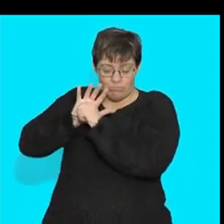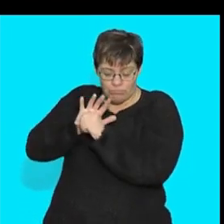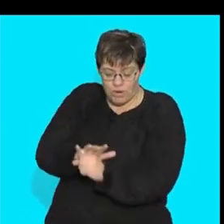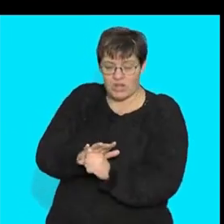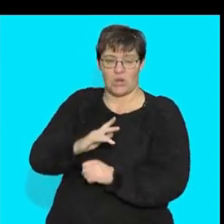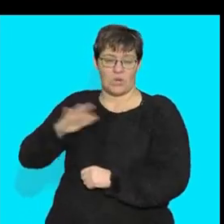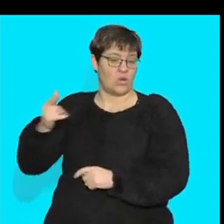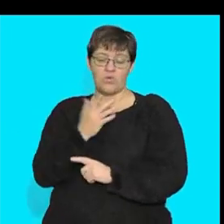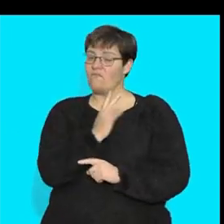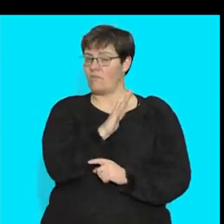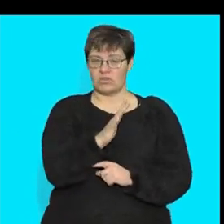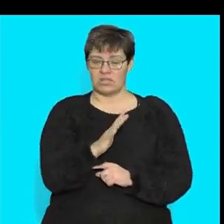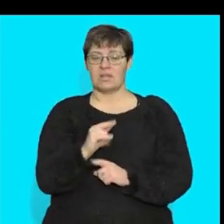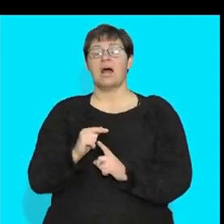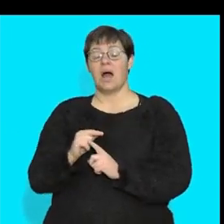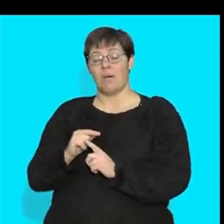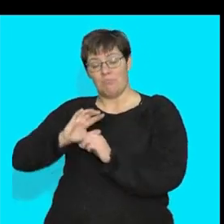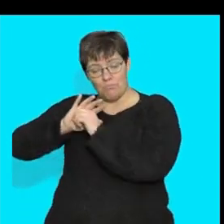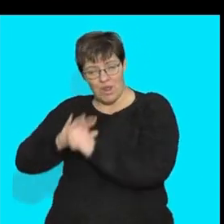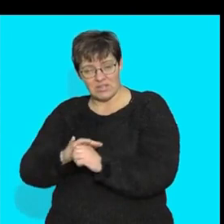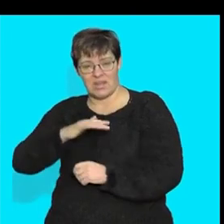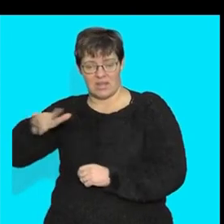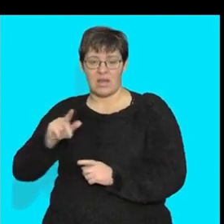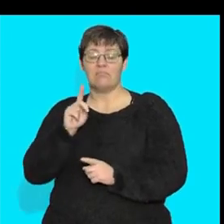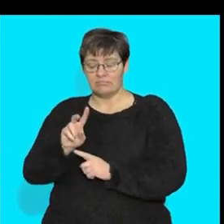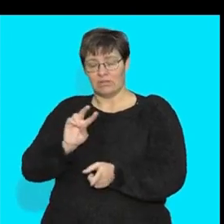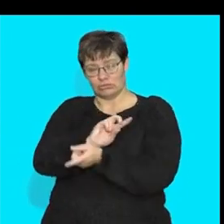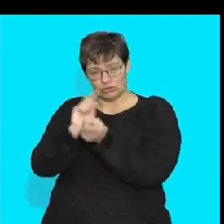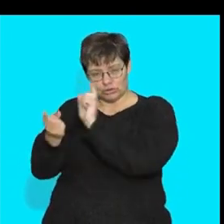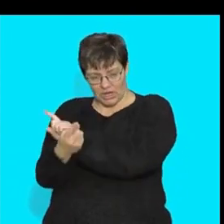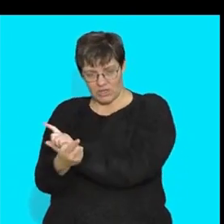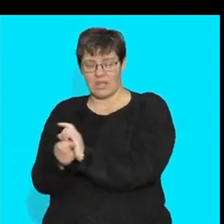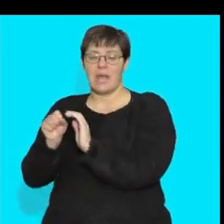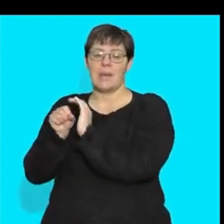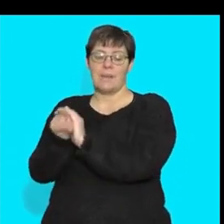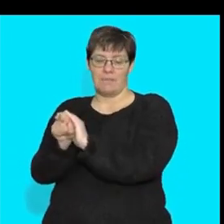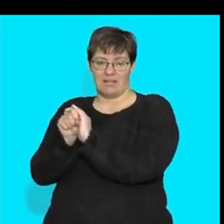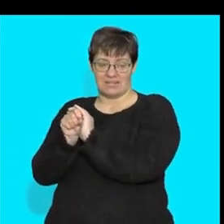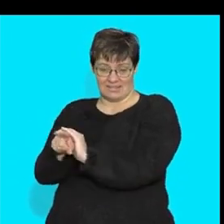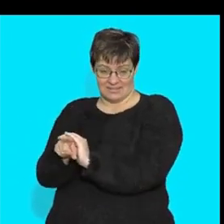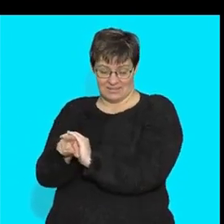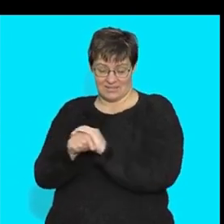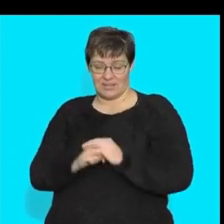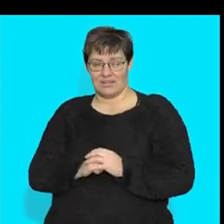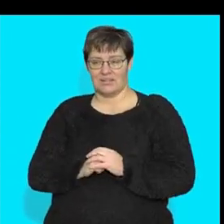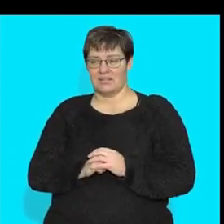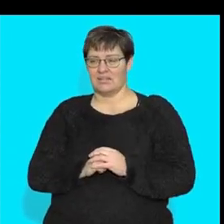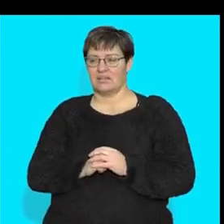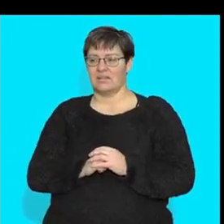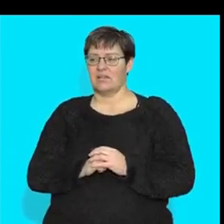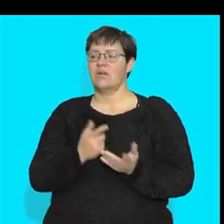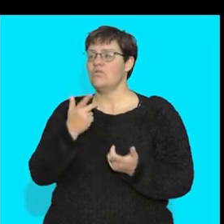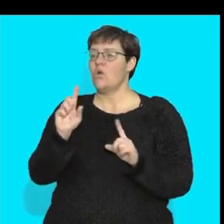pressure waves, not vibrations anymore. Organ of Corti will convert it into an impulse. So here we talk about impulse,